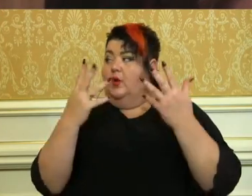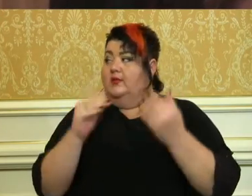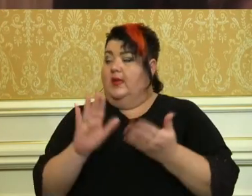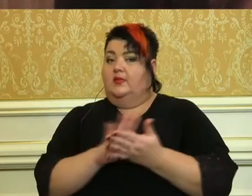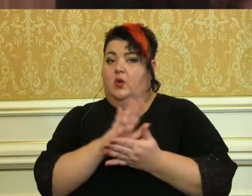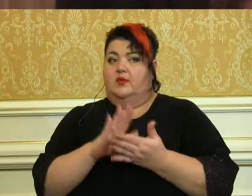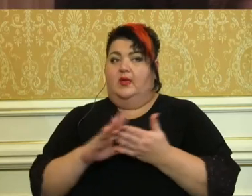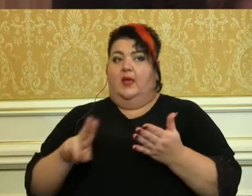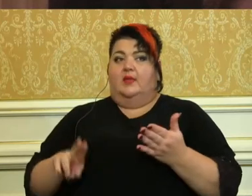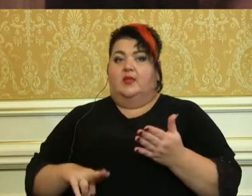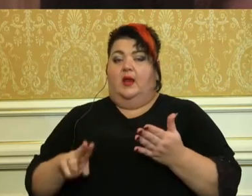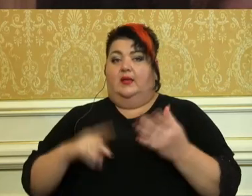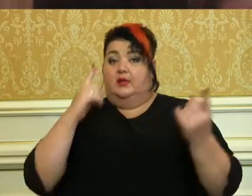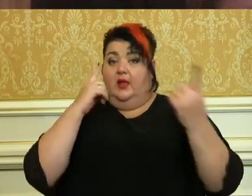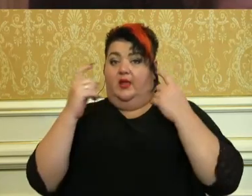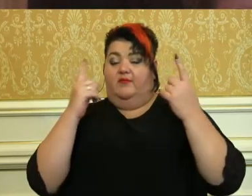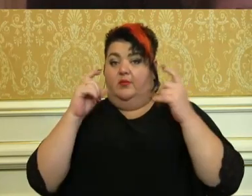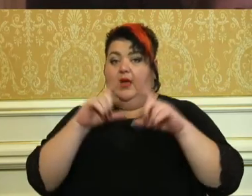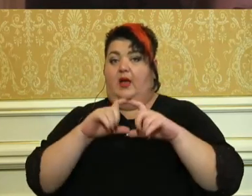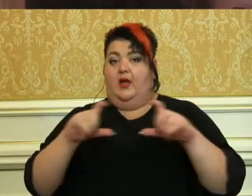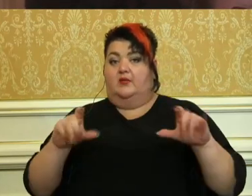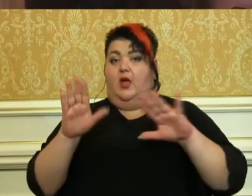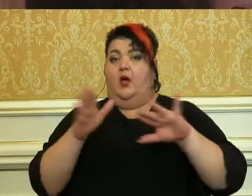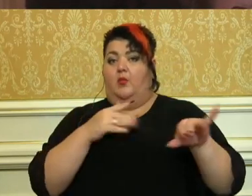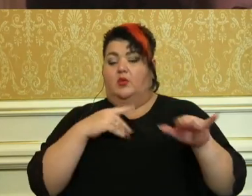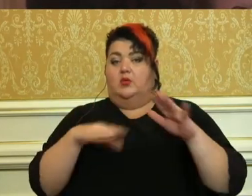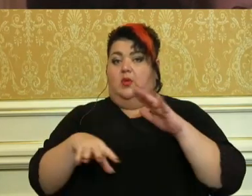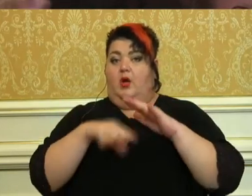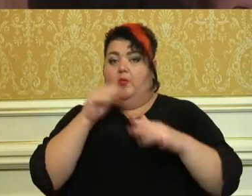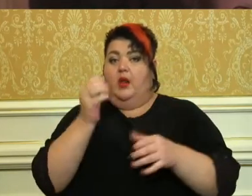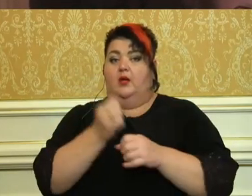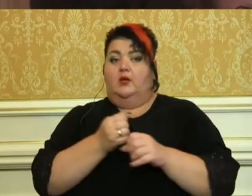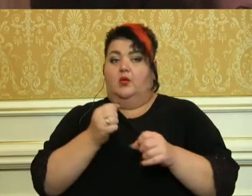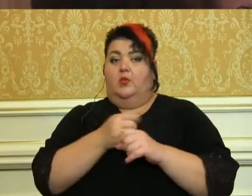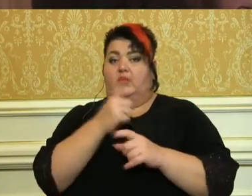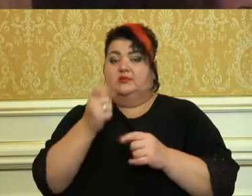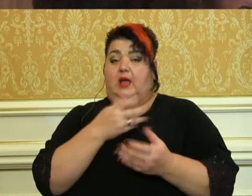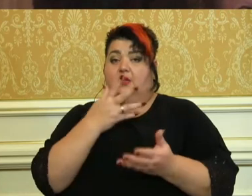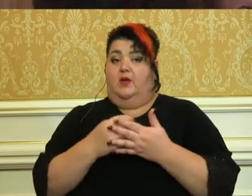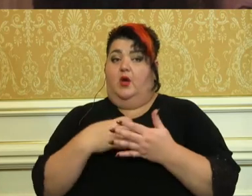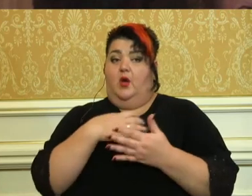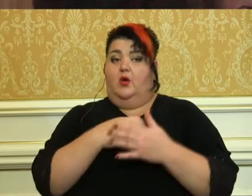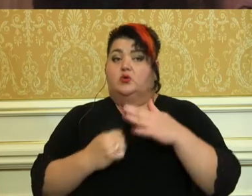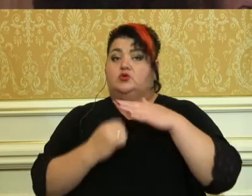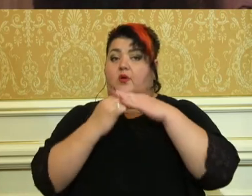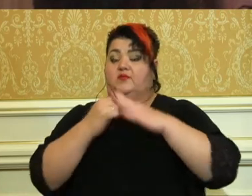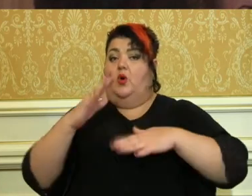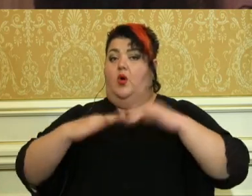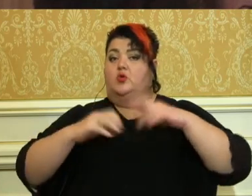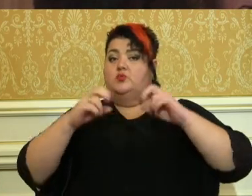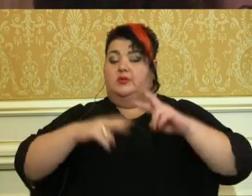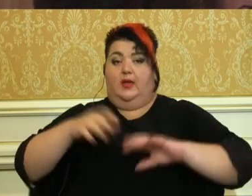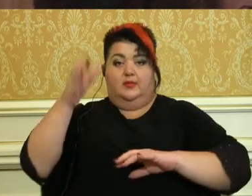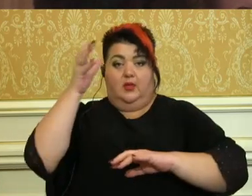been the director for the information agency, and then I decided to follow my